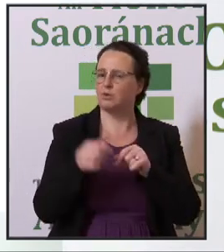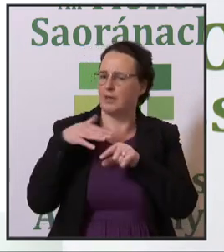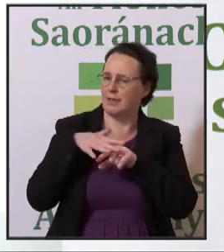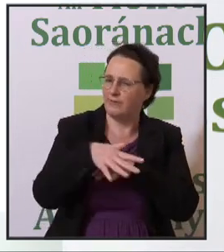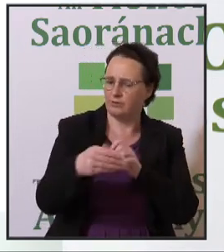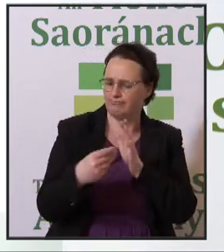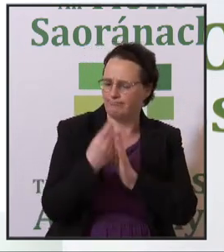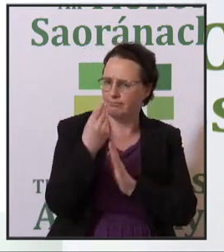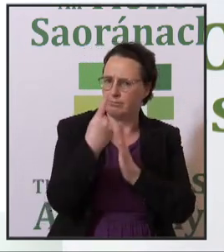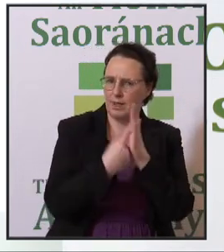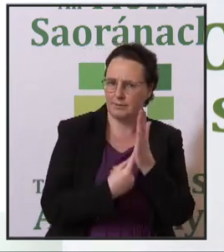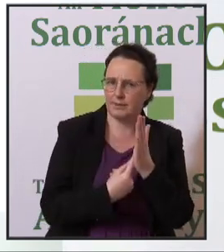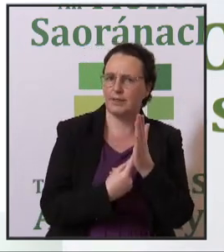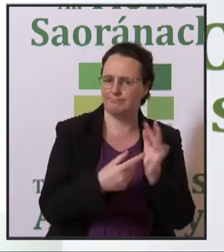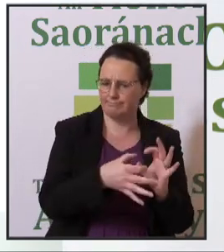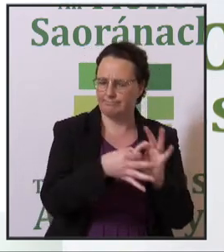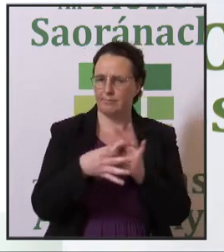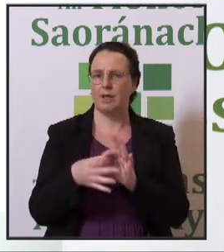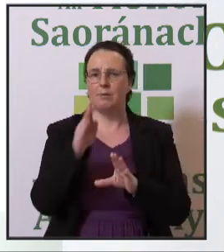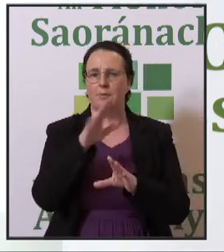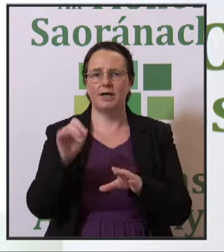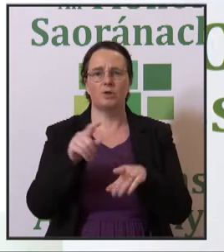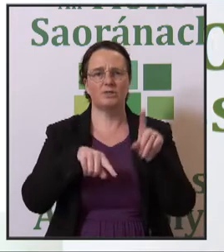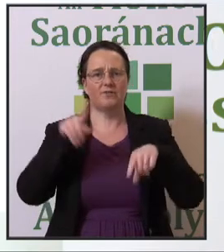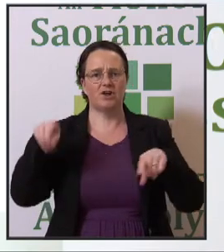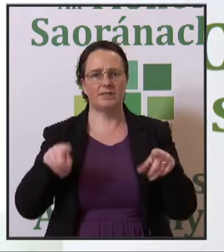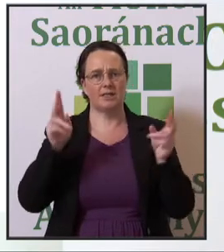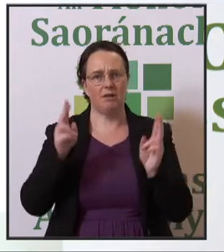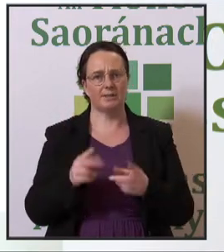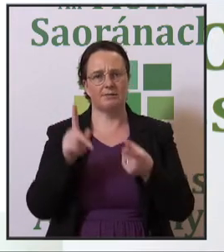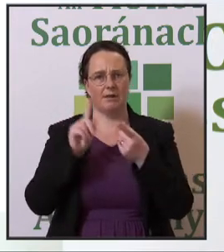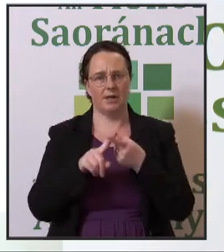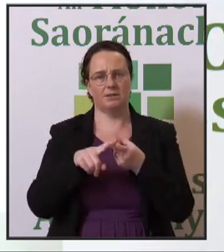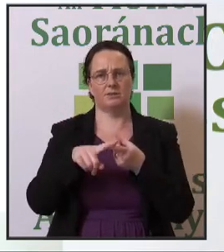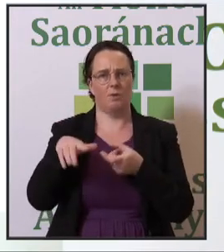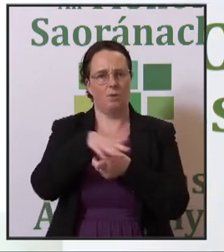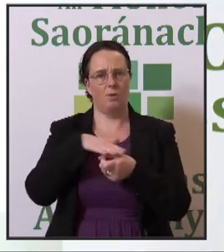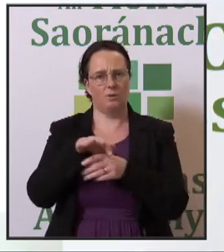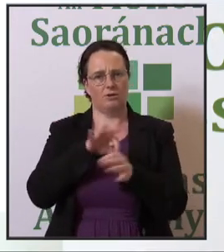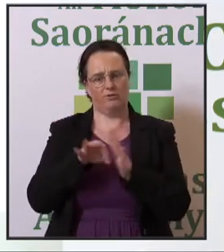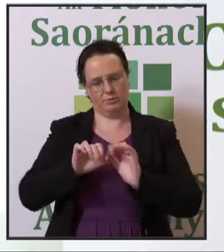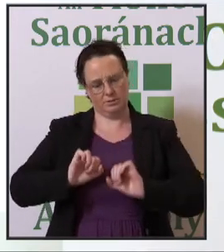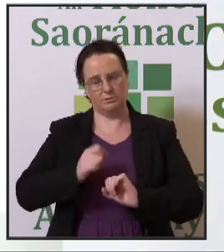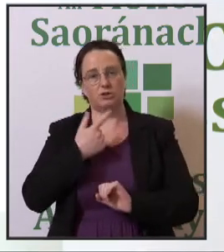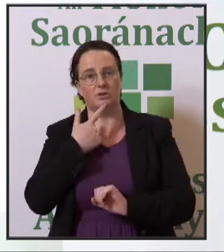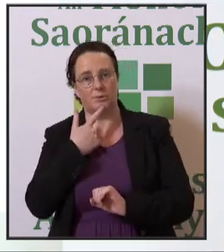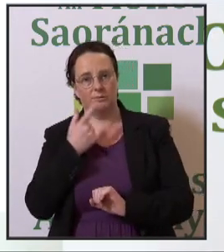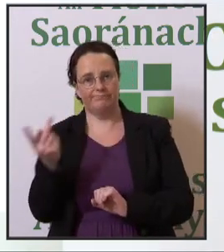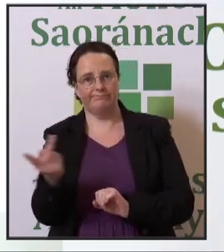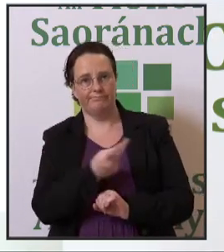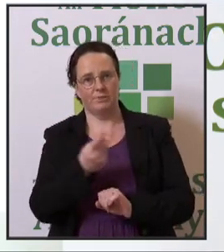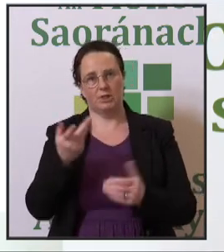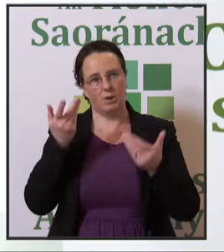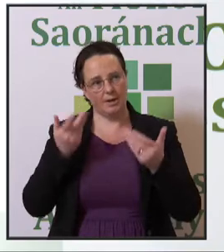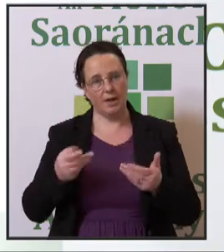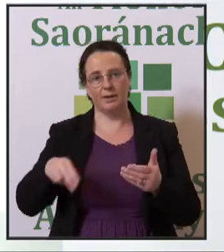development of policy on biodiversity loss and local government in Dublin. So without much further ado, we